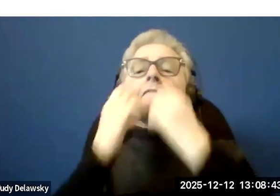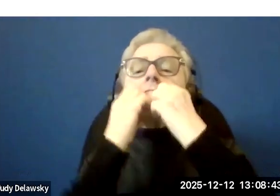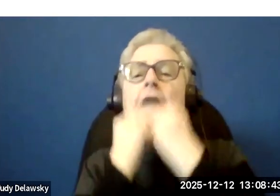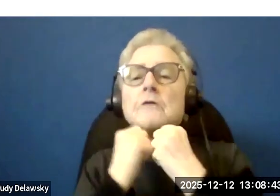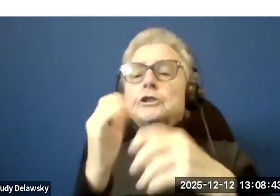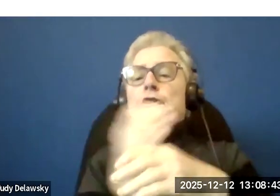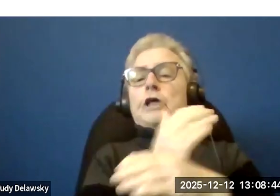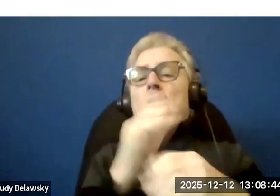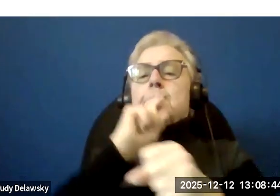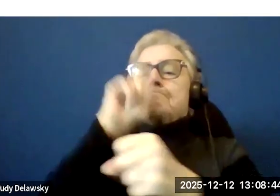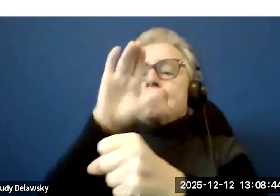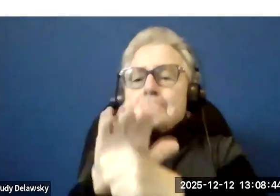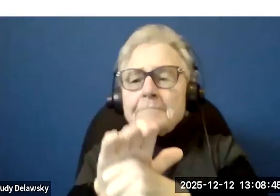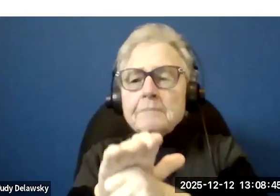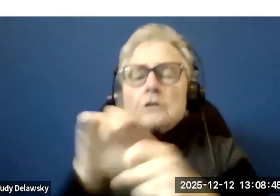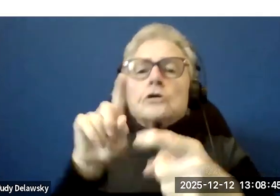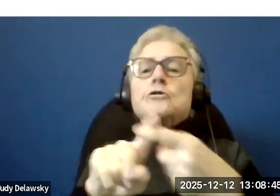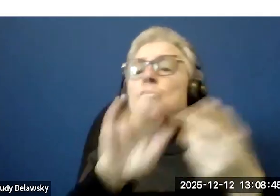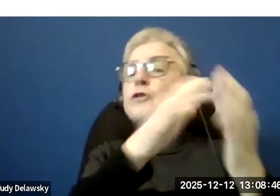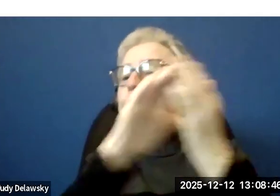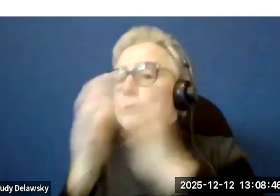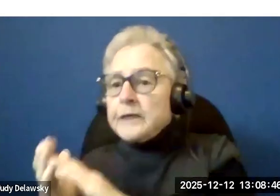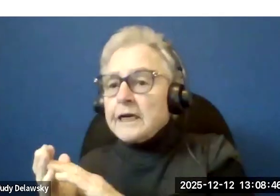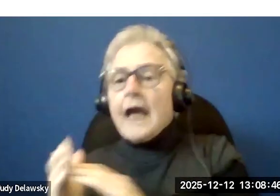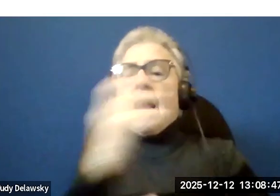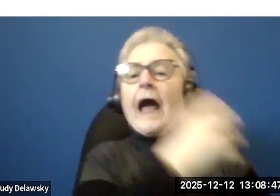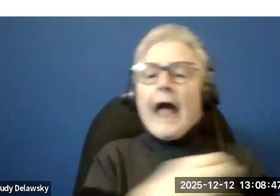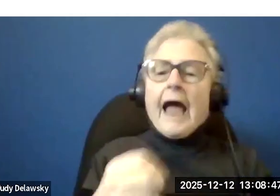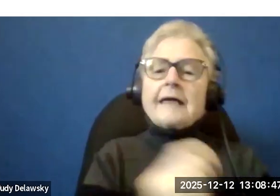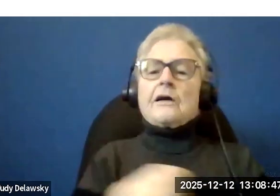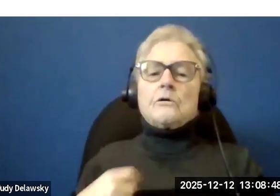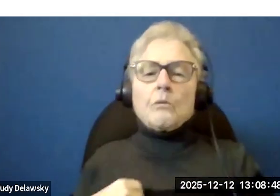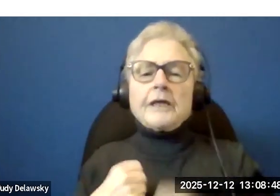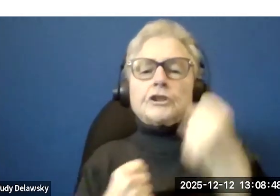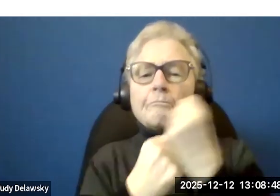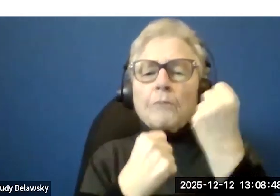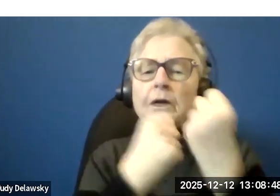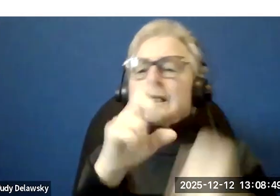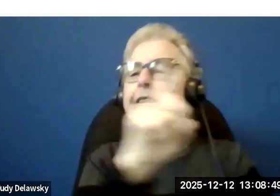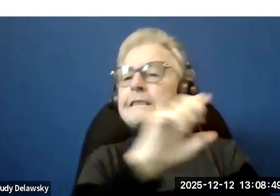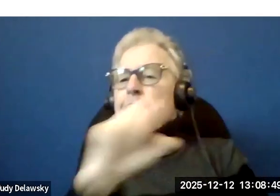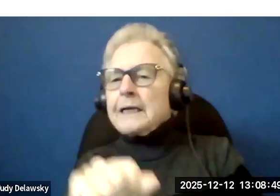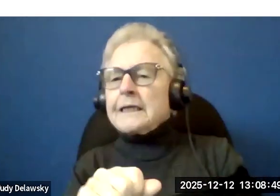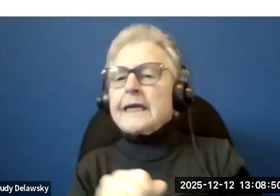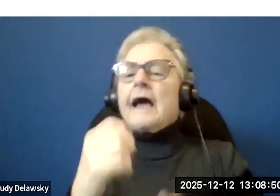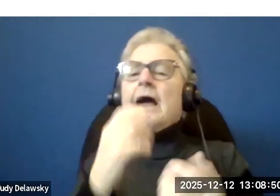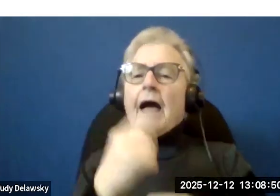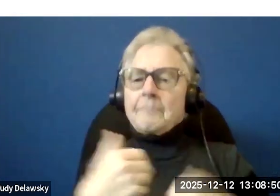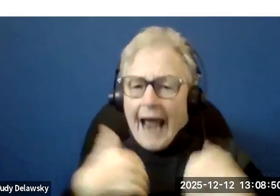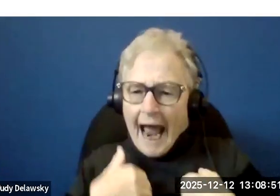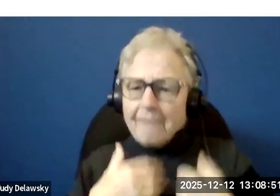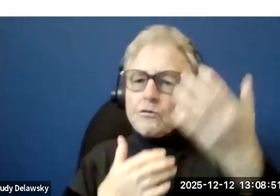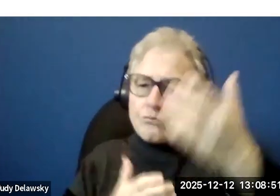a community-centered research practice that upholds disability justice and human rights, advances inclusivity,